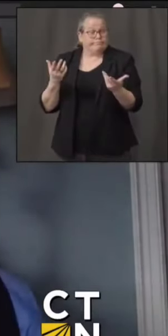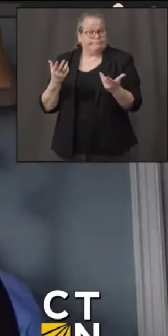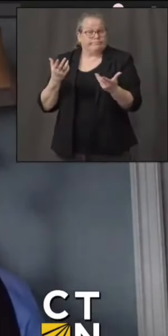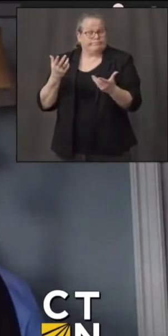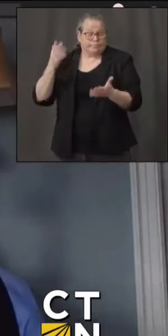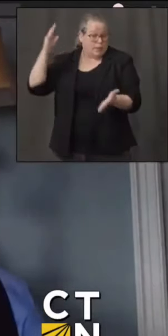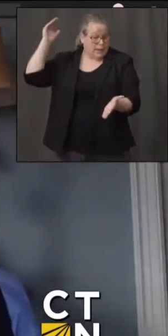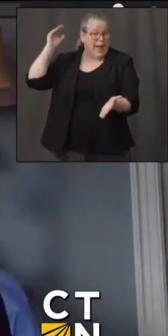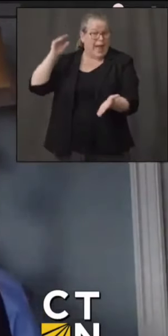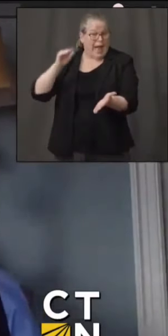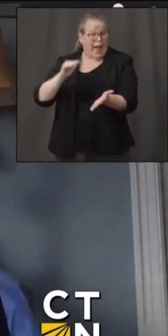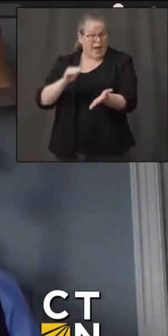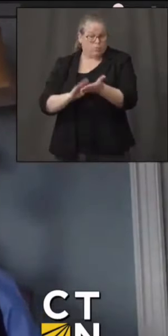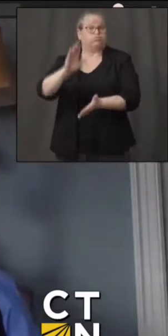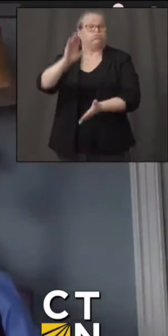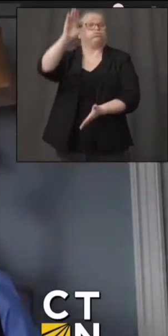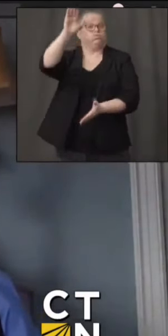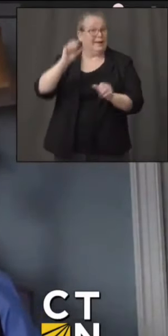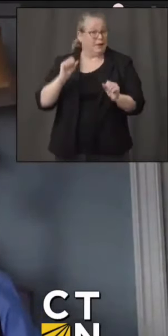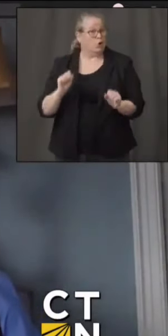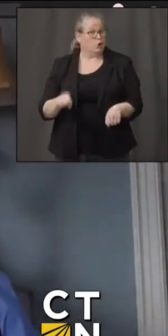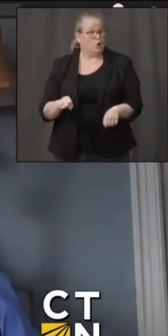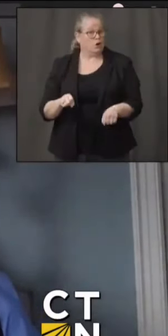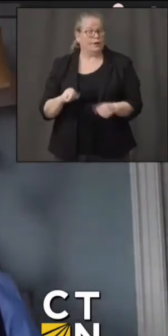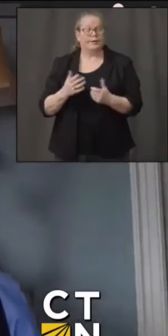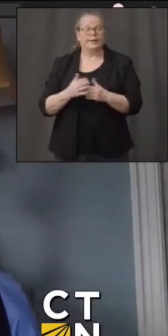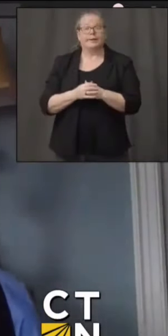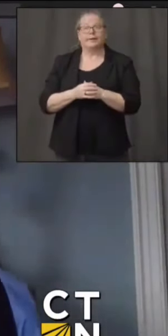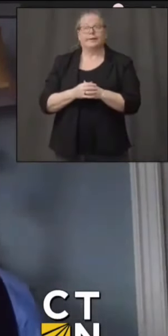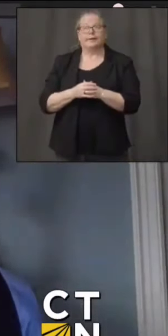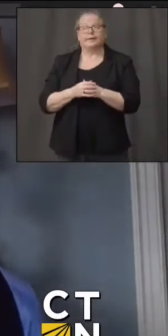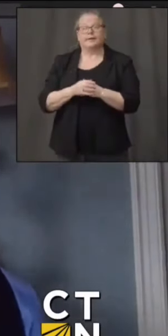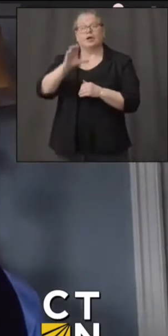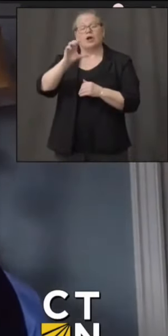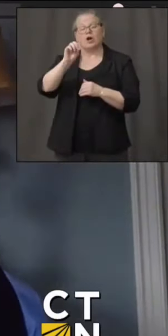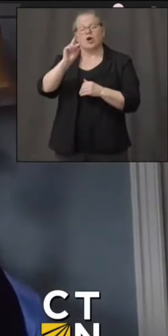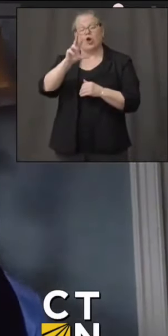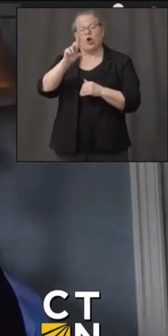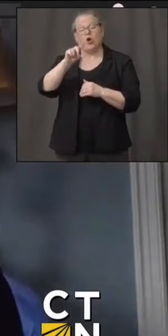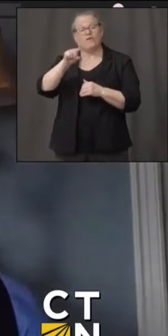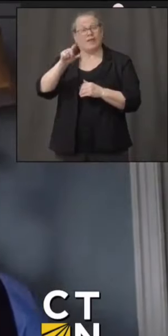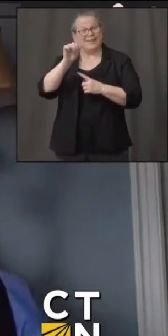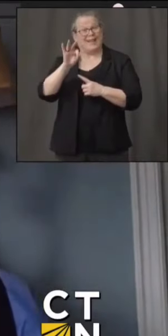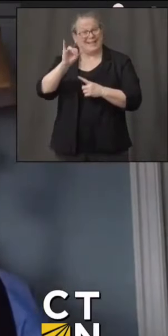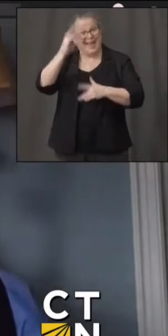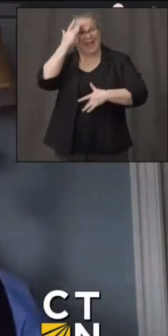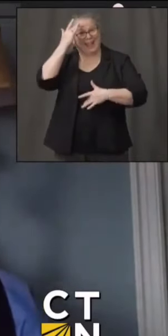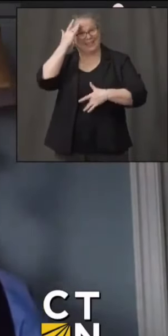COVID-19 is that it's very unpredictable. And